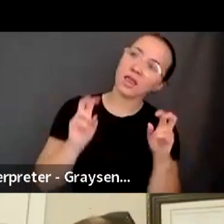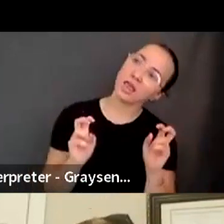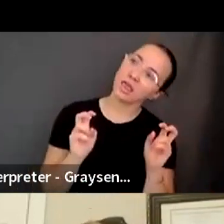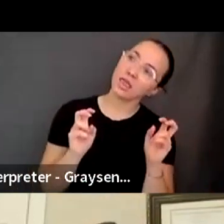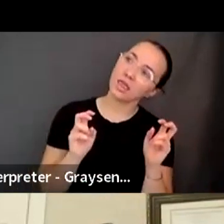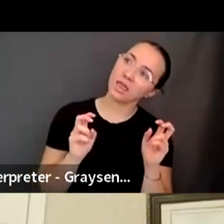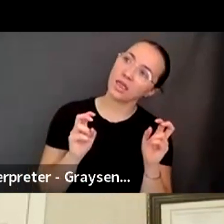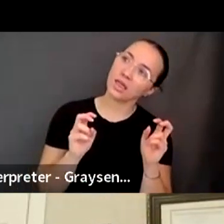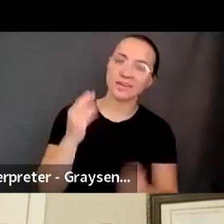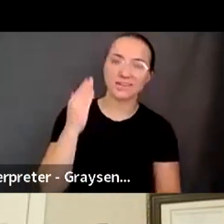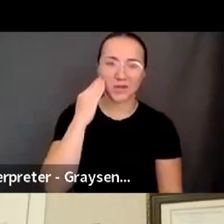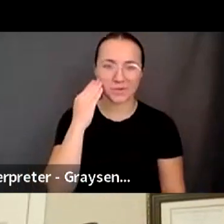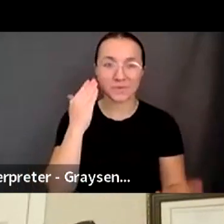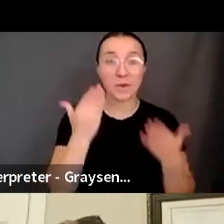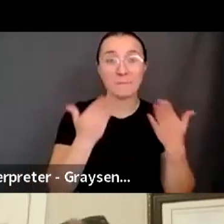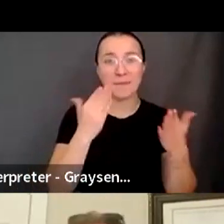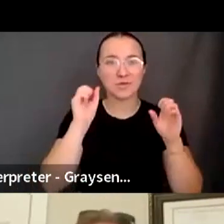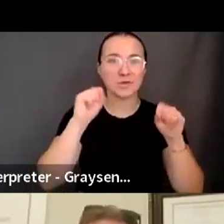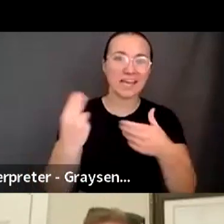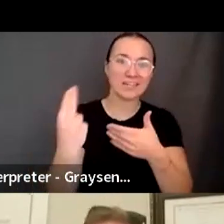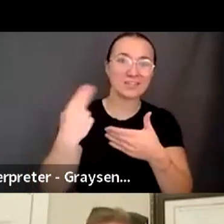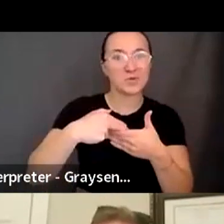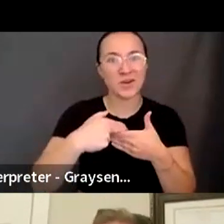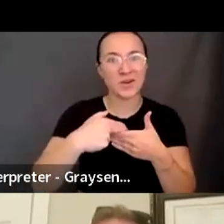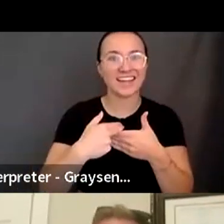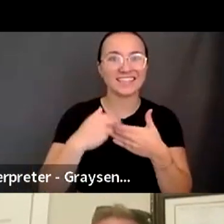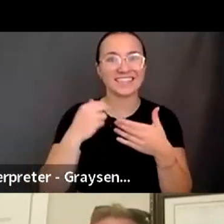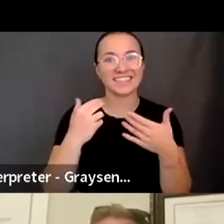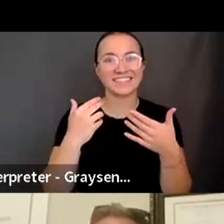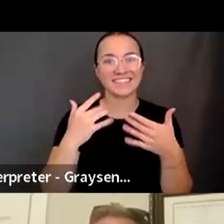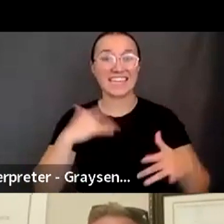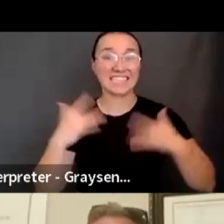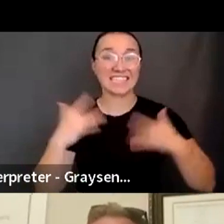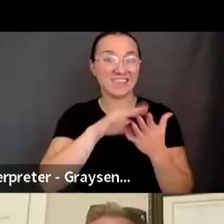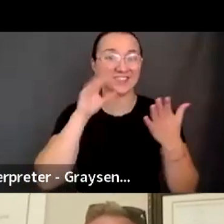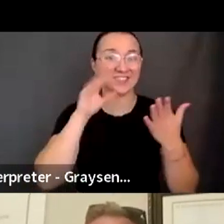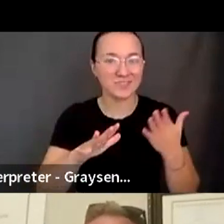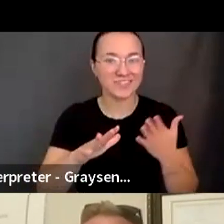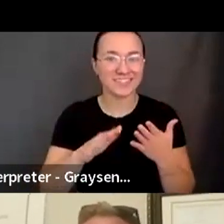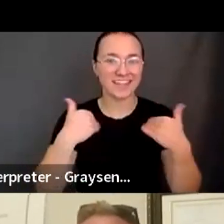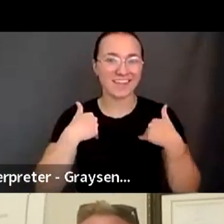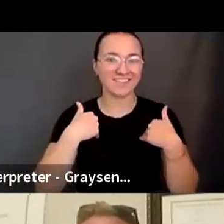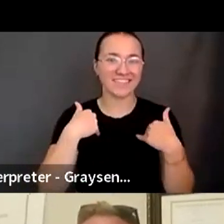you know, maybe you can, you know, jolt them a bit.